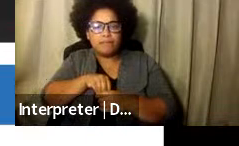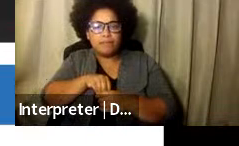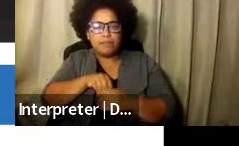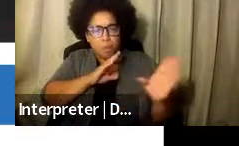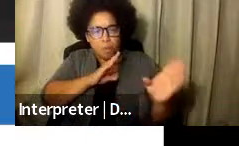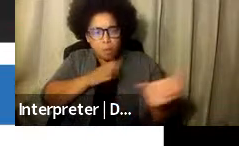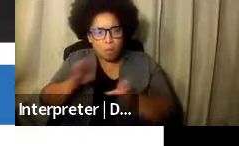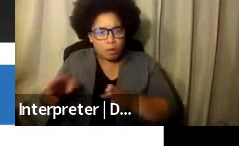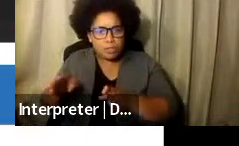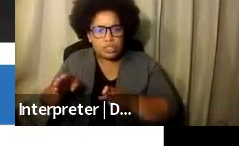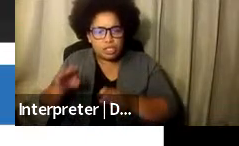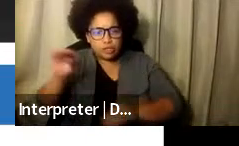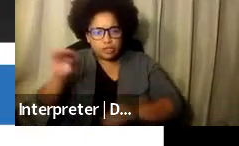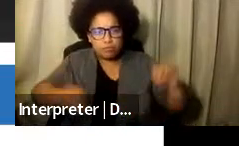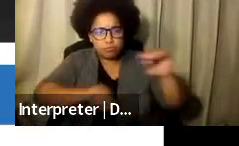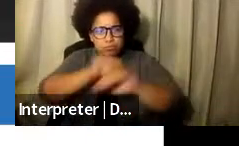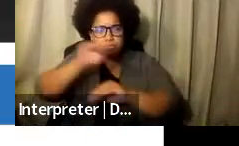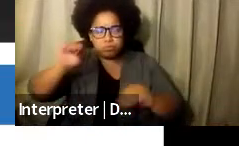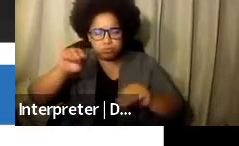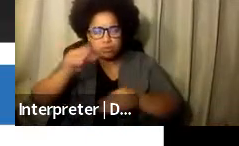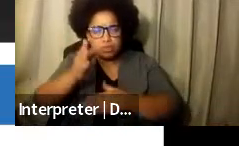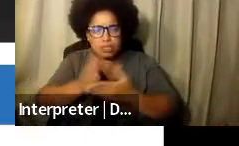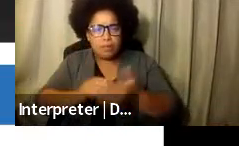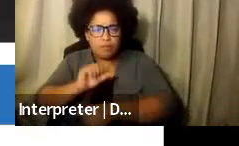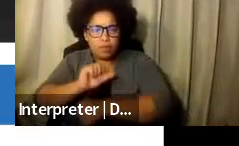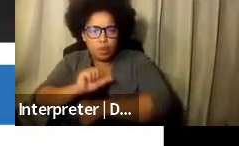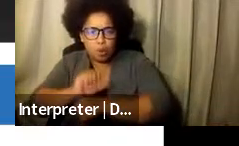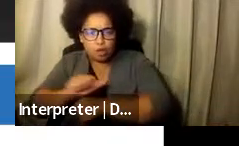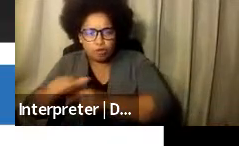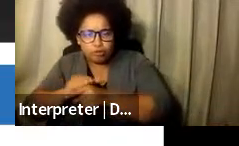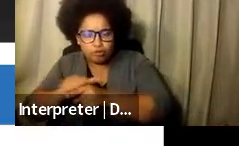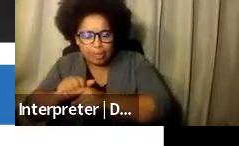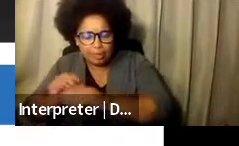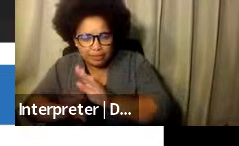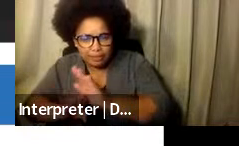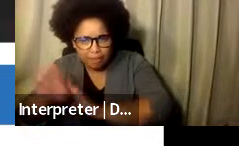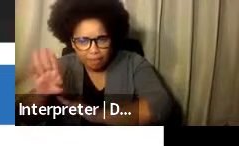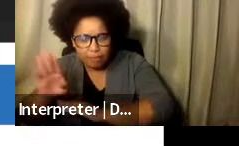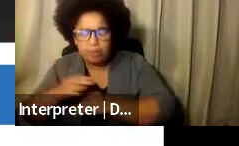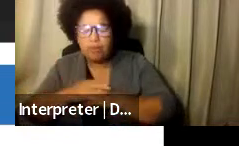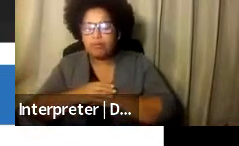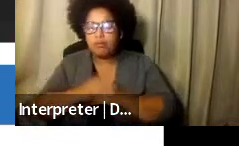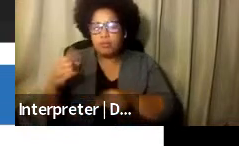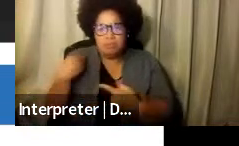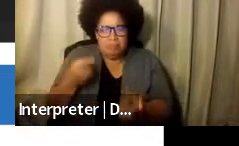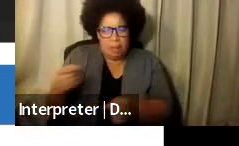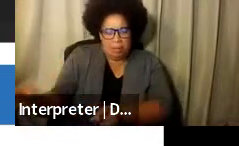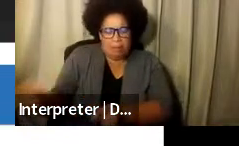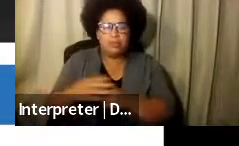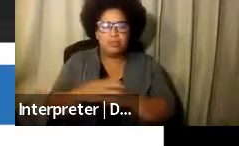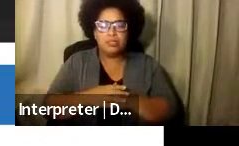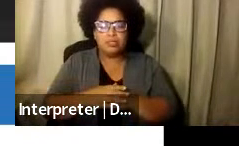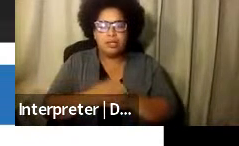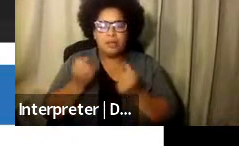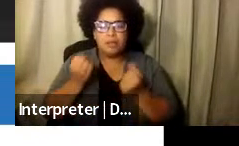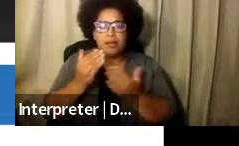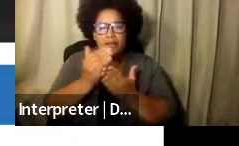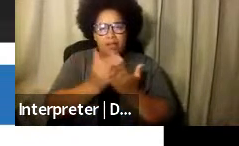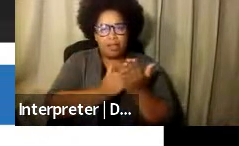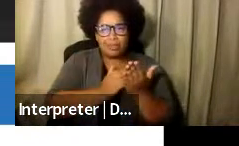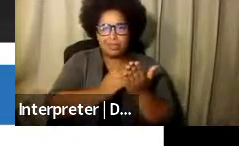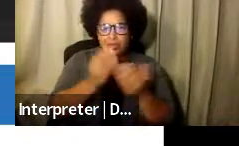reorganization that's happening, some of the training, workforce development that's been happening. All the lessons